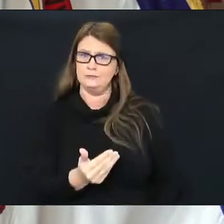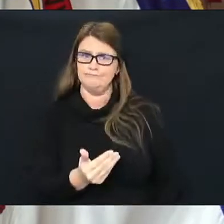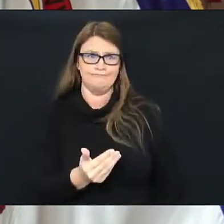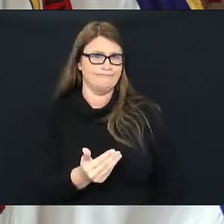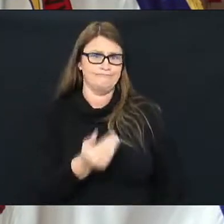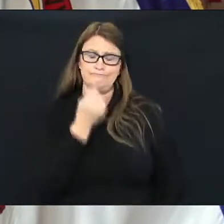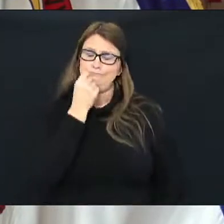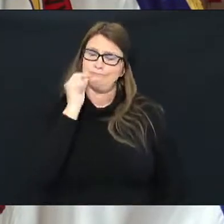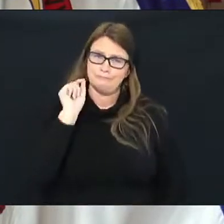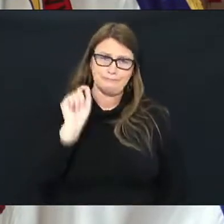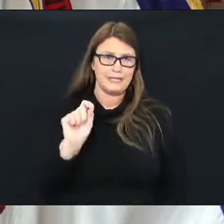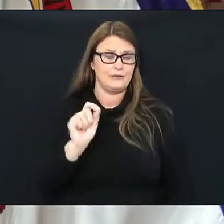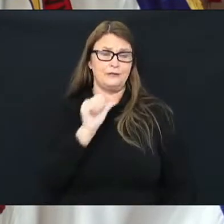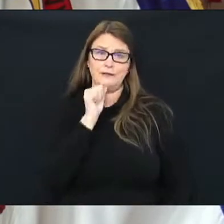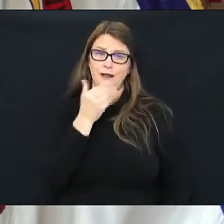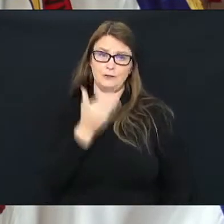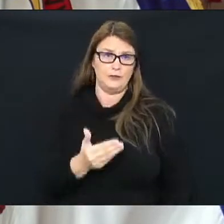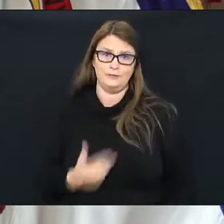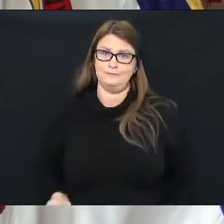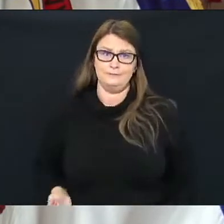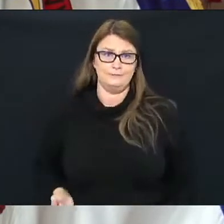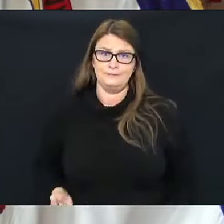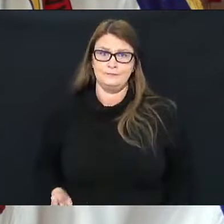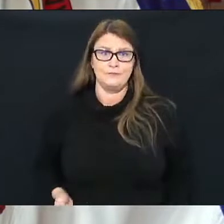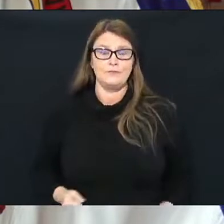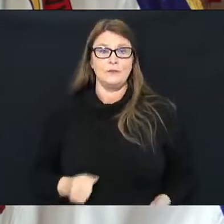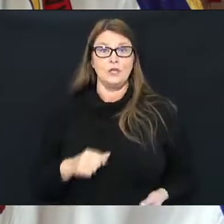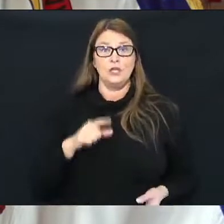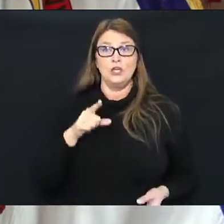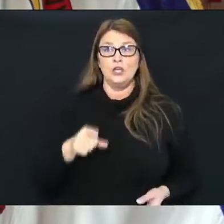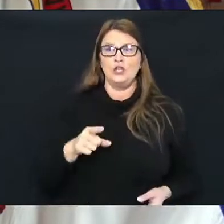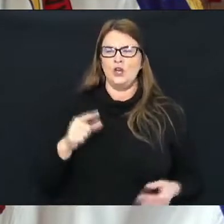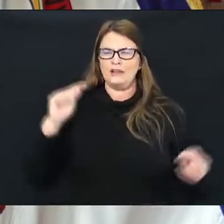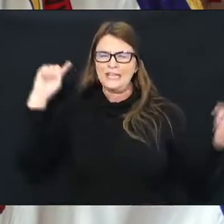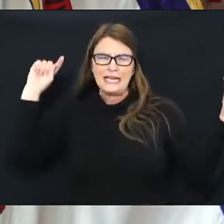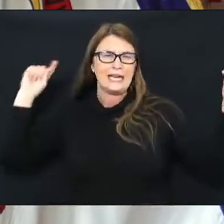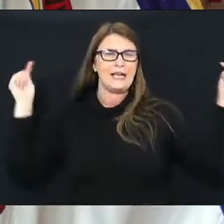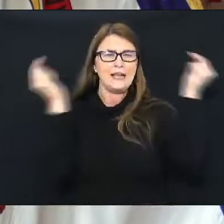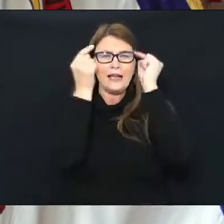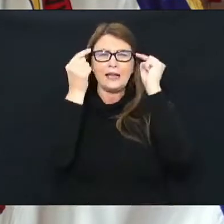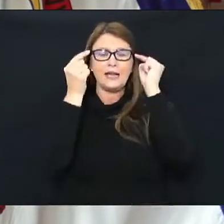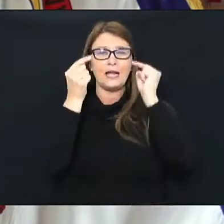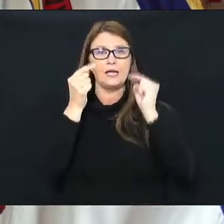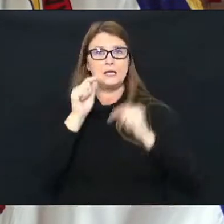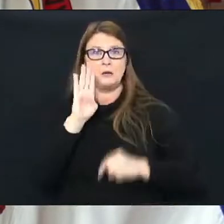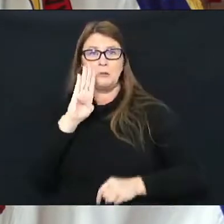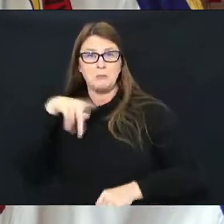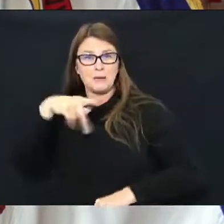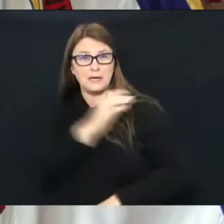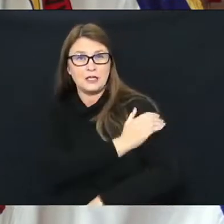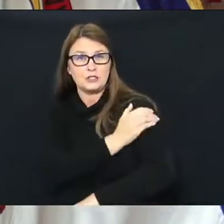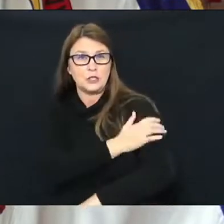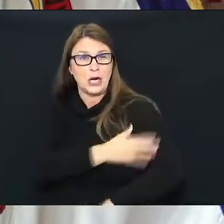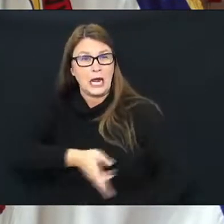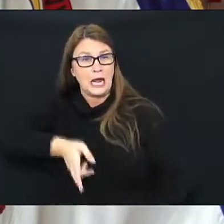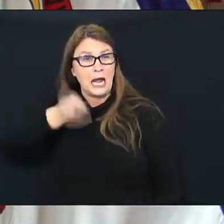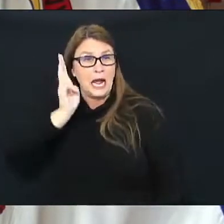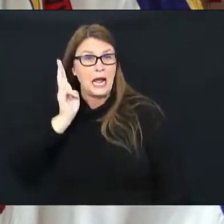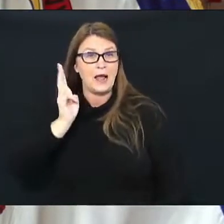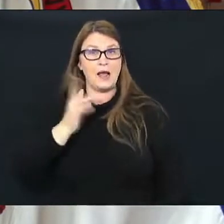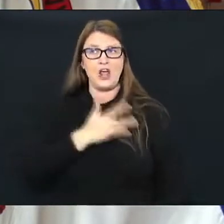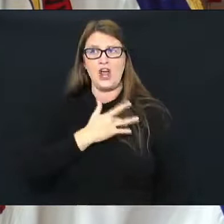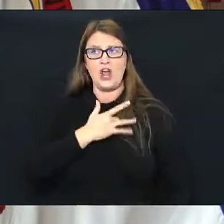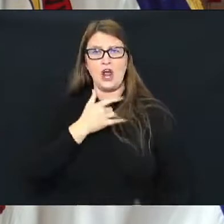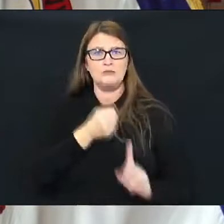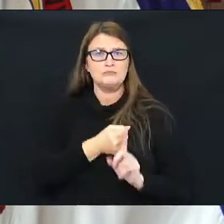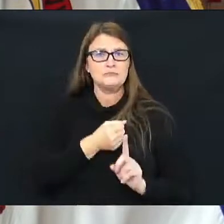all there is to it. When you get a blazing headache and blood pressure way up and heart rate